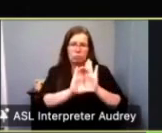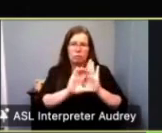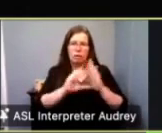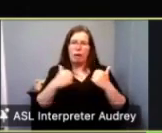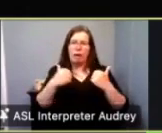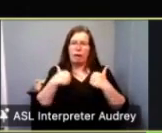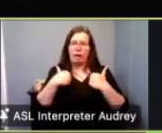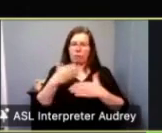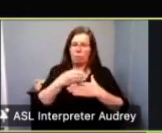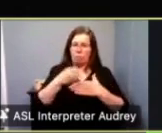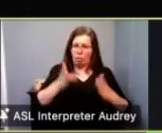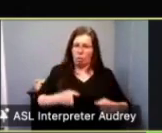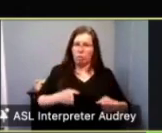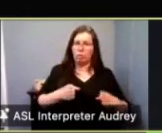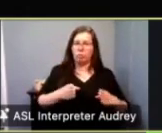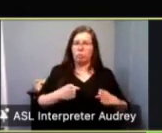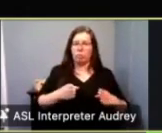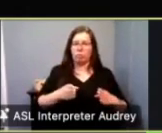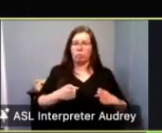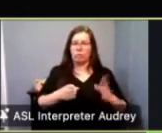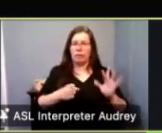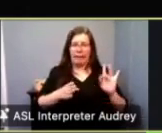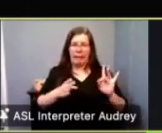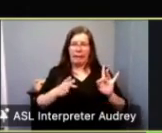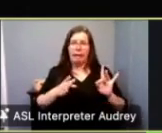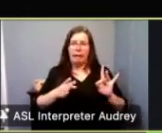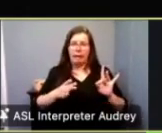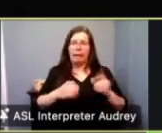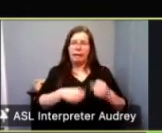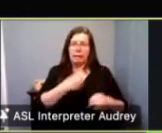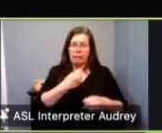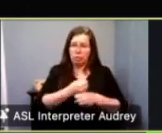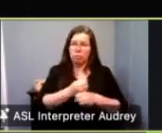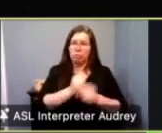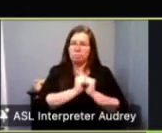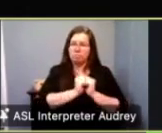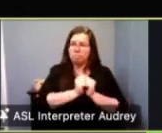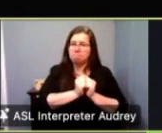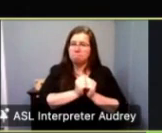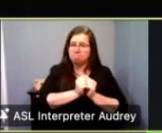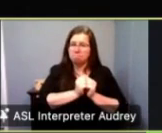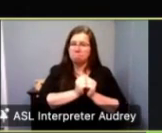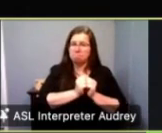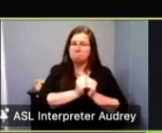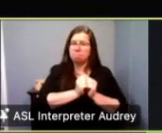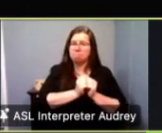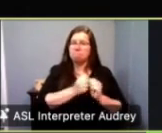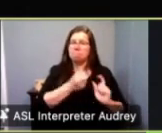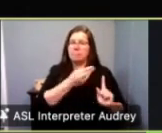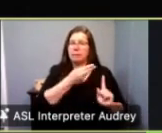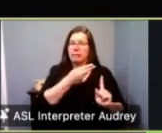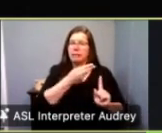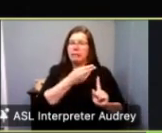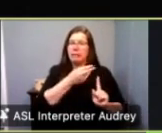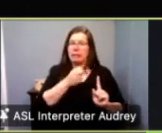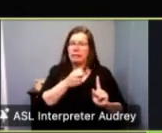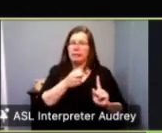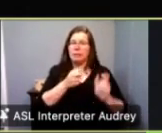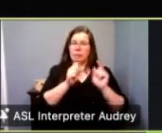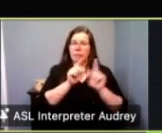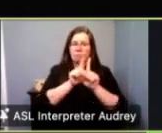have a partner of 8 years. He's with me in my cap and